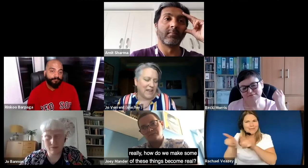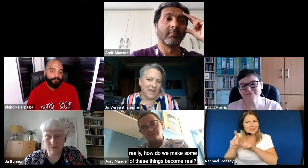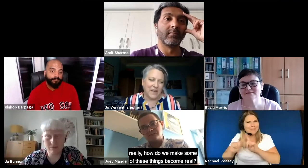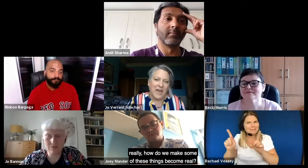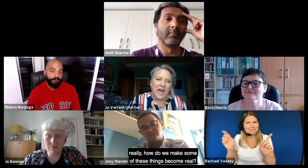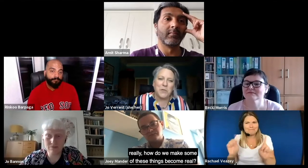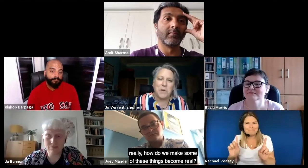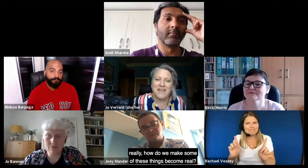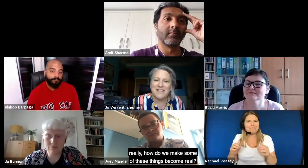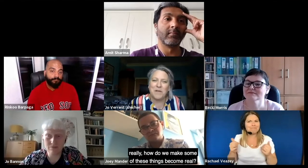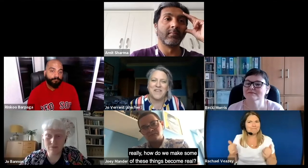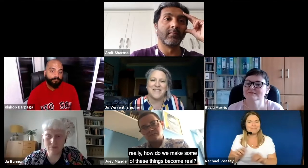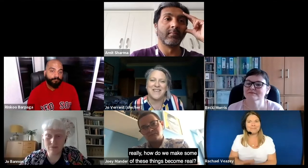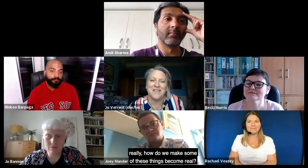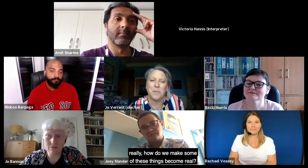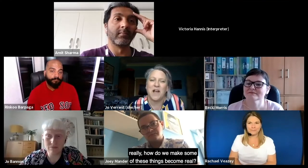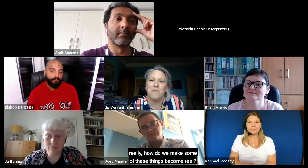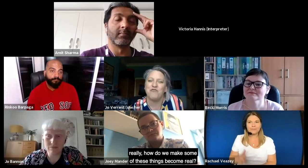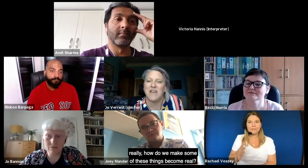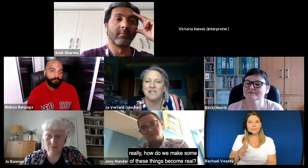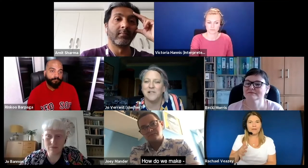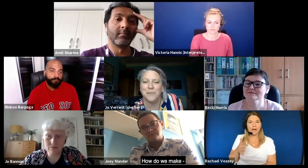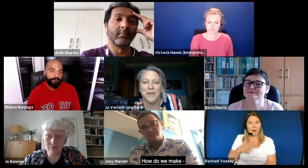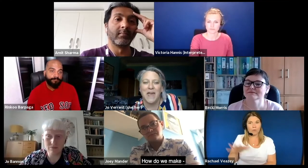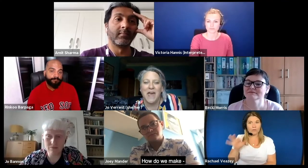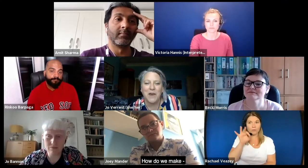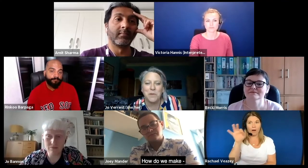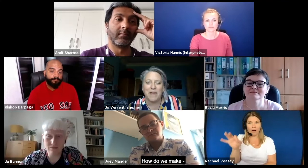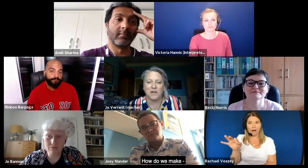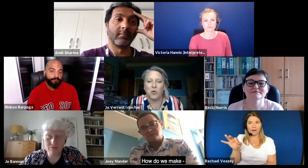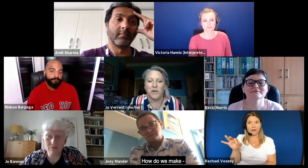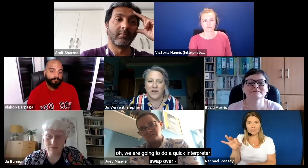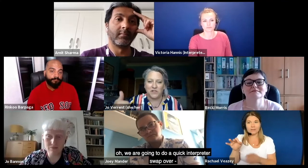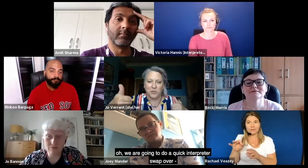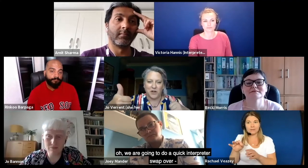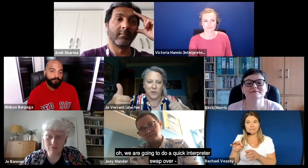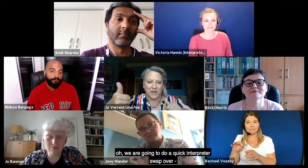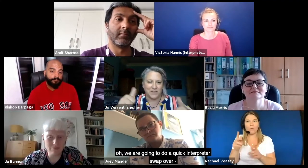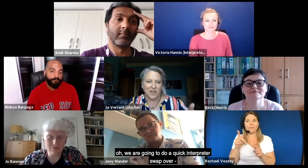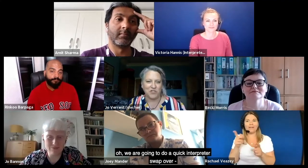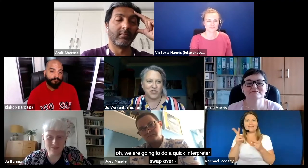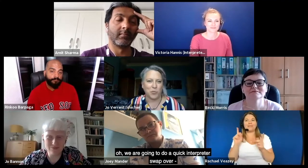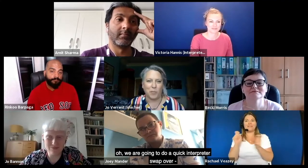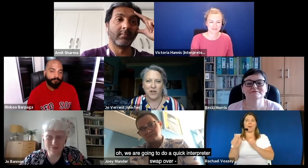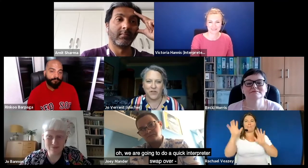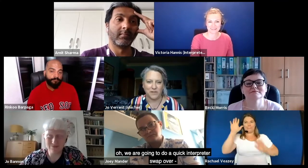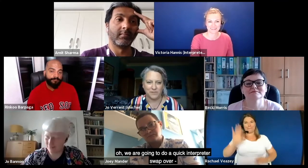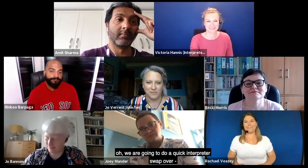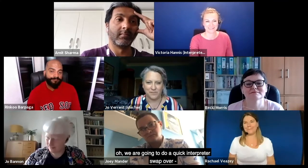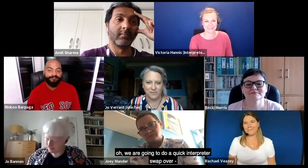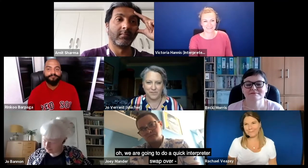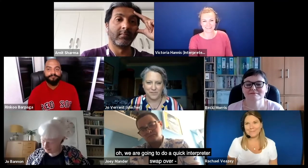really, how do we make some of these things become real? How do we make, oh, we're gonna do a quick interpreter swap